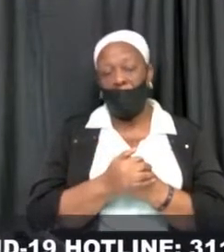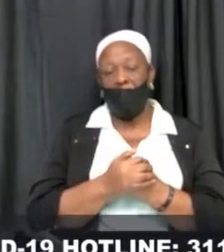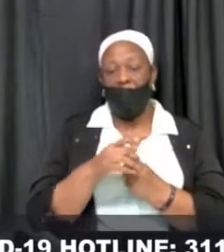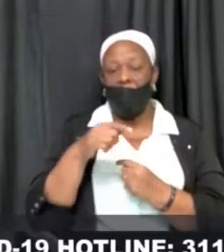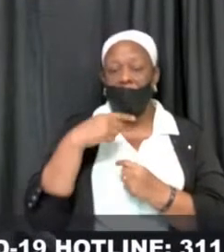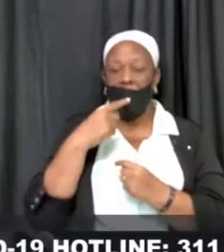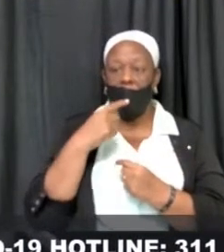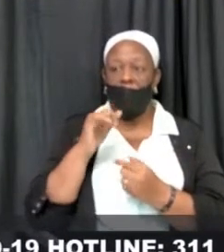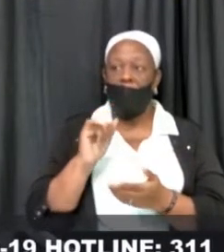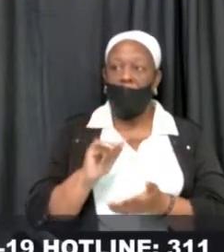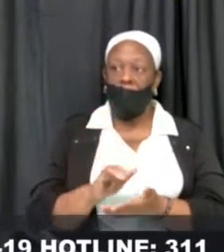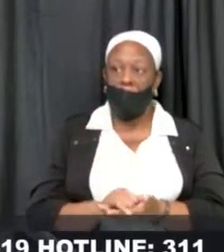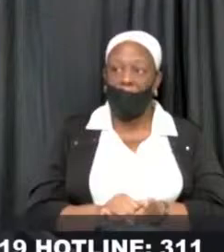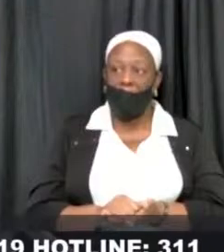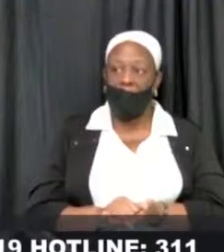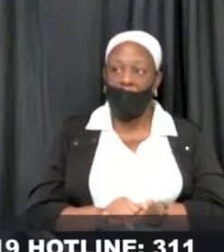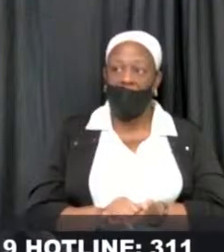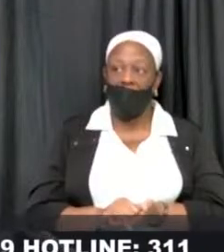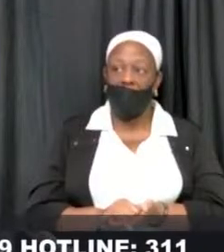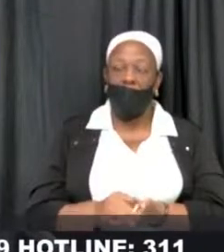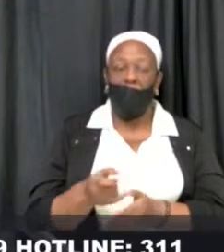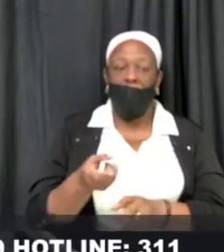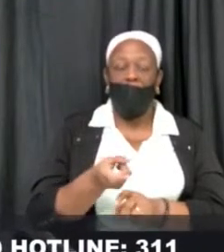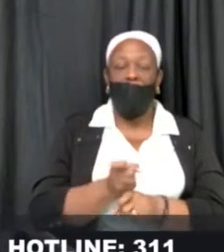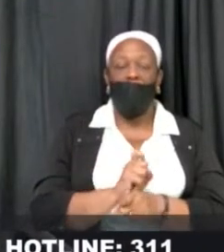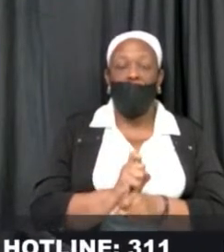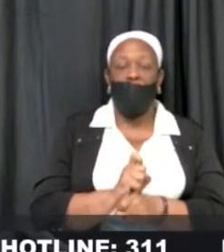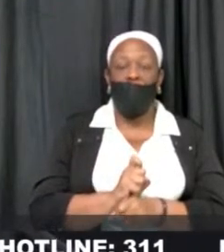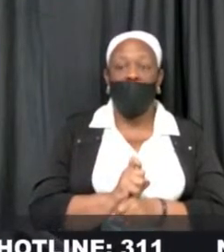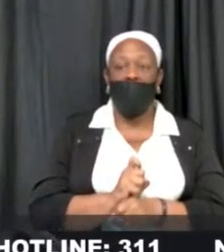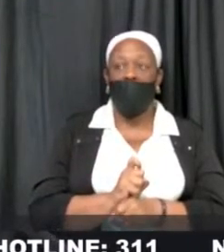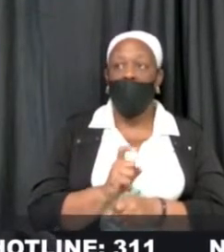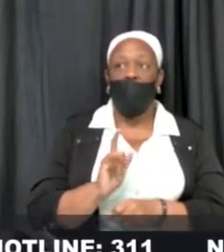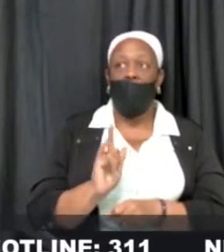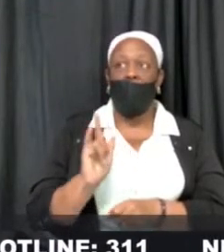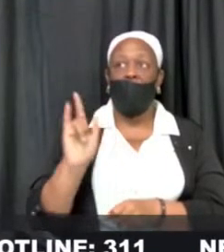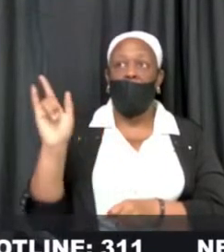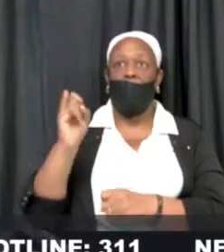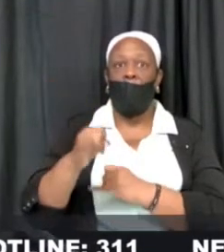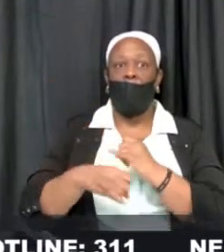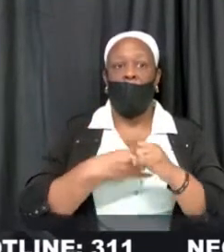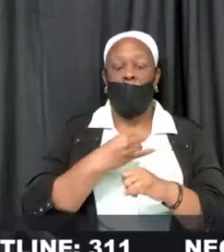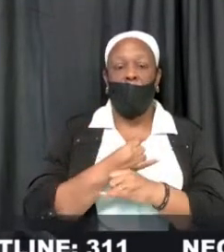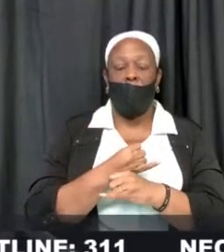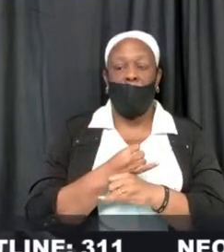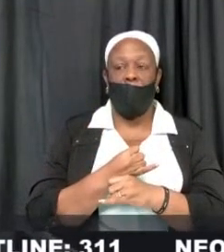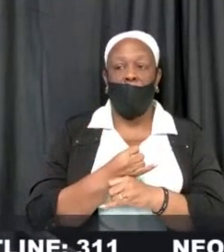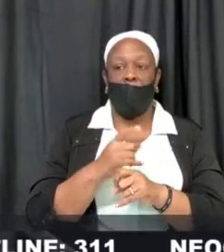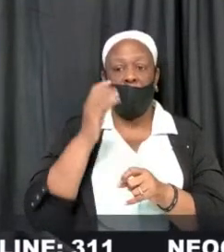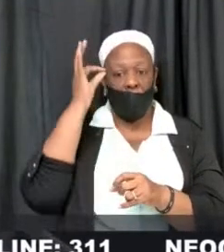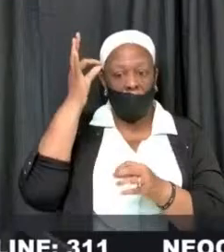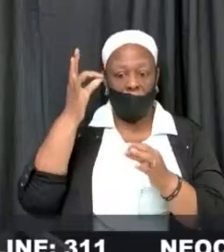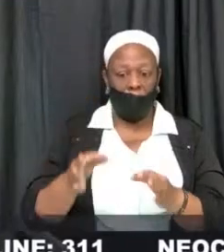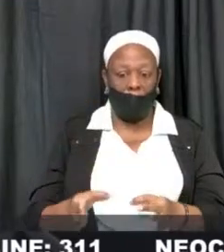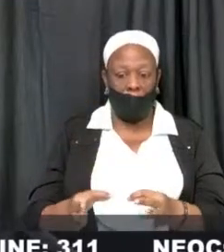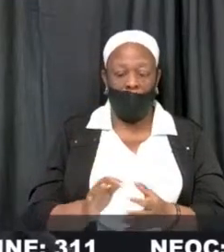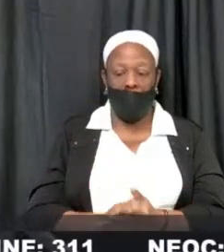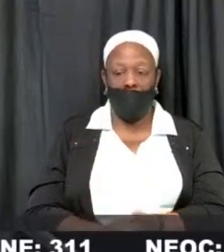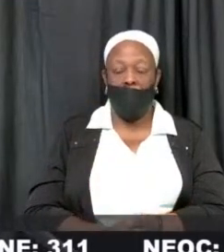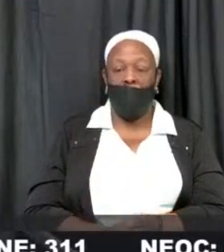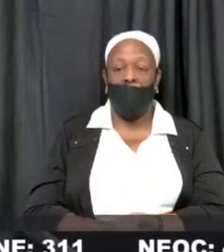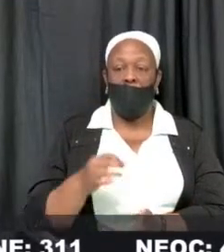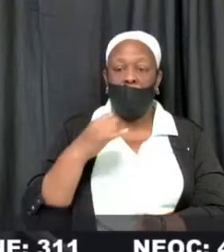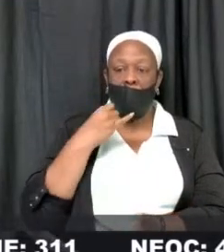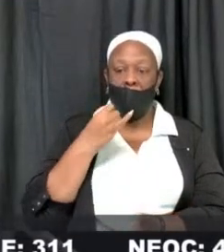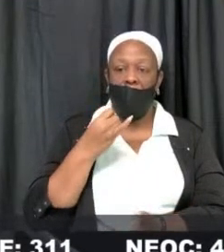purporting to have come from the International Tribunal, in which St. Kitts and Nevis has